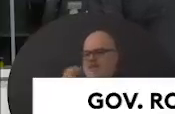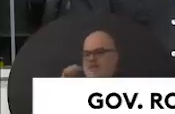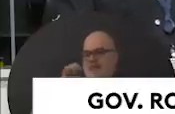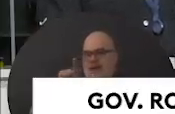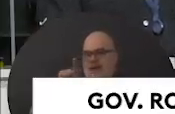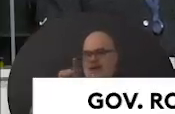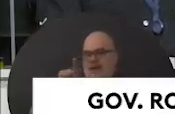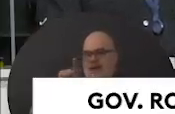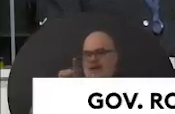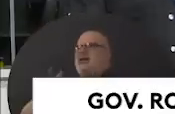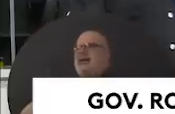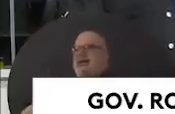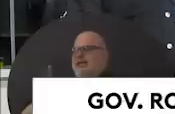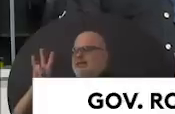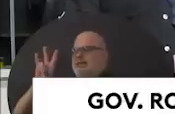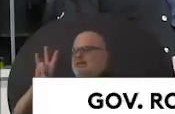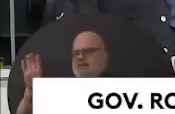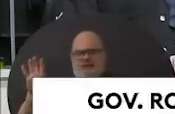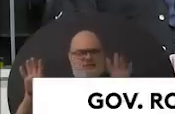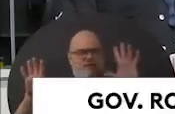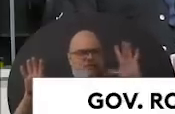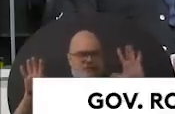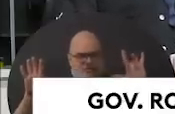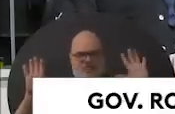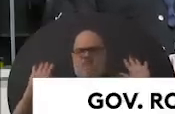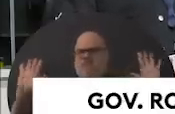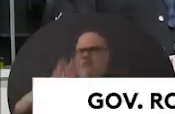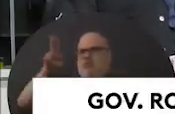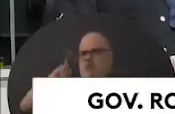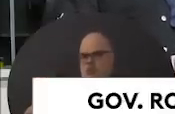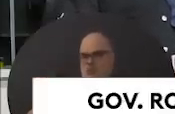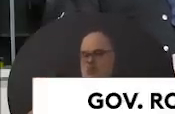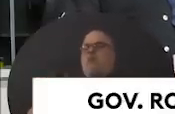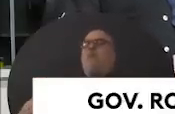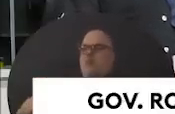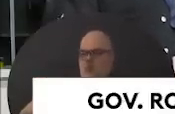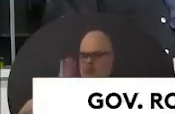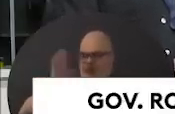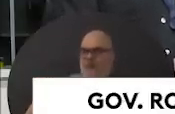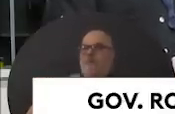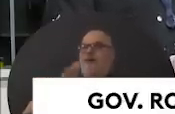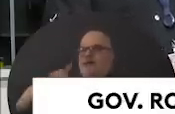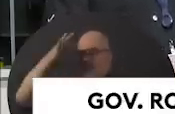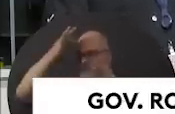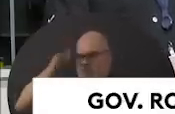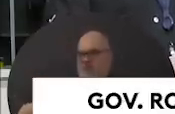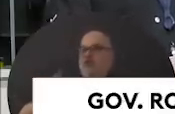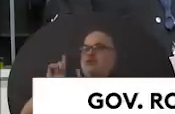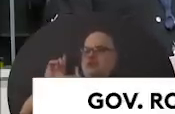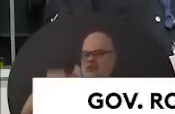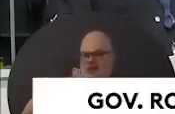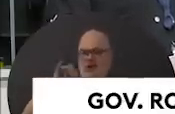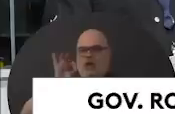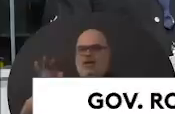is the 75, and then the request would have to be beyond that, and that's something that we would be prepared to make, of course, if we end up having a really, really